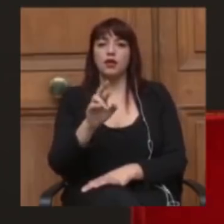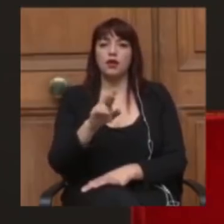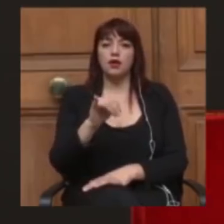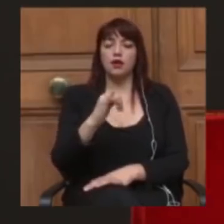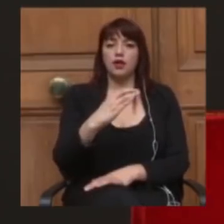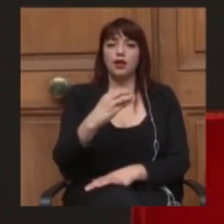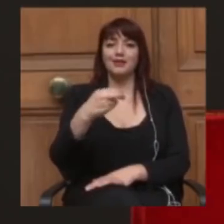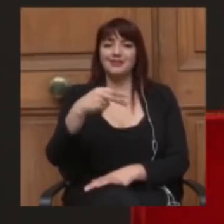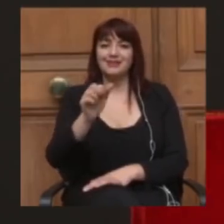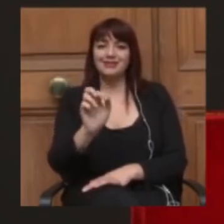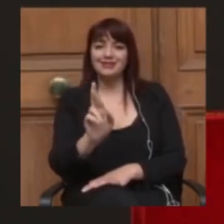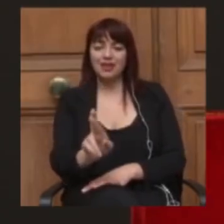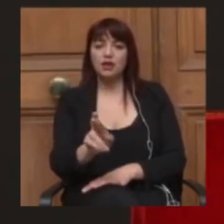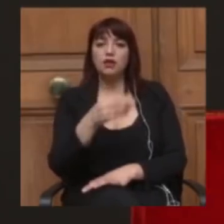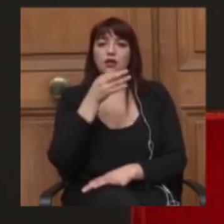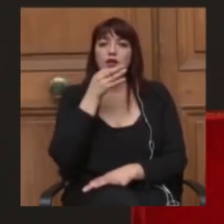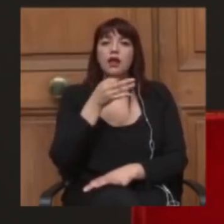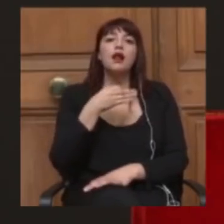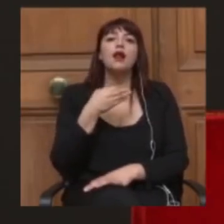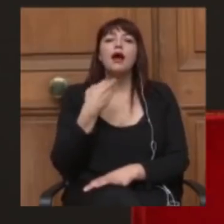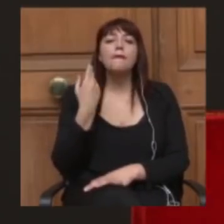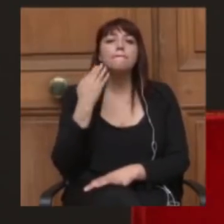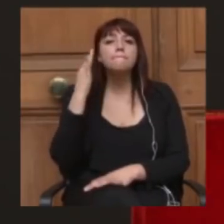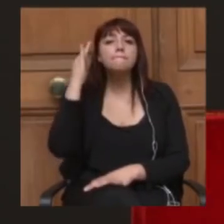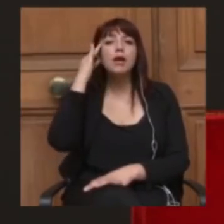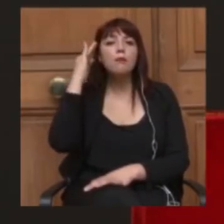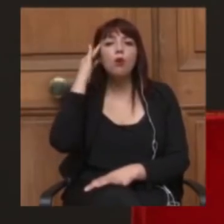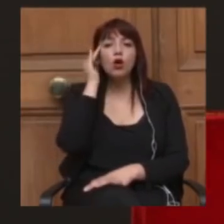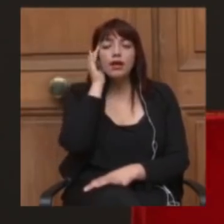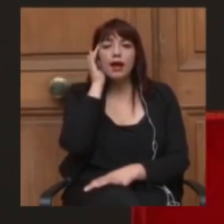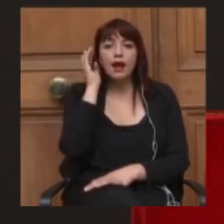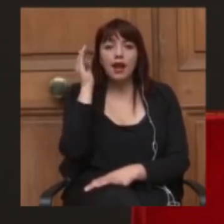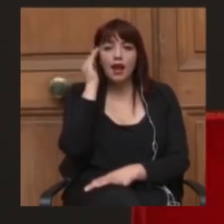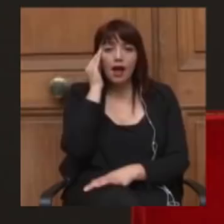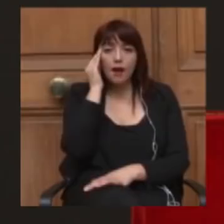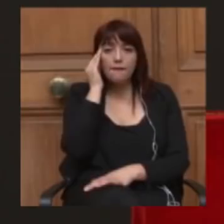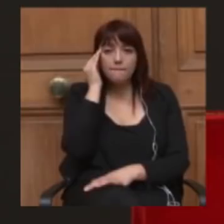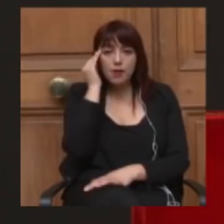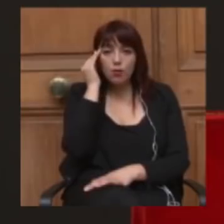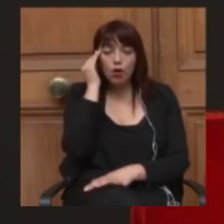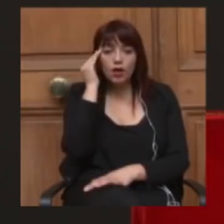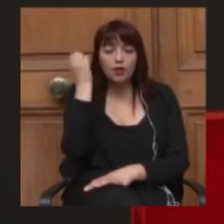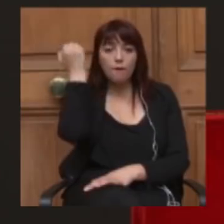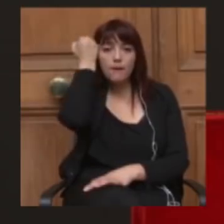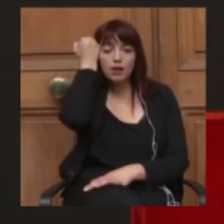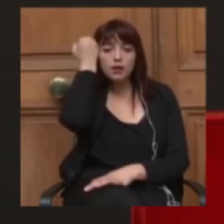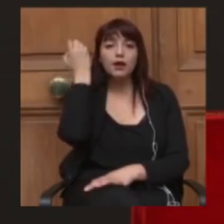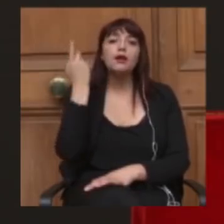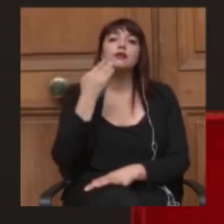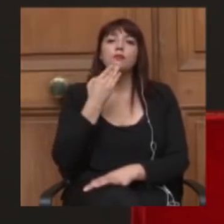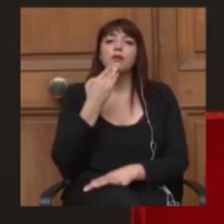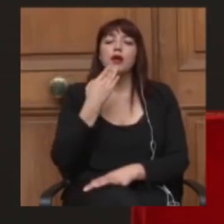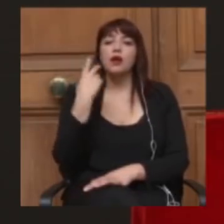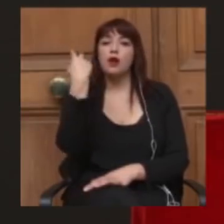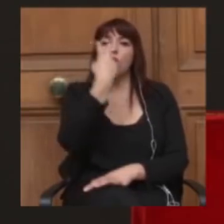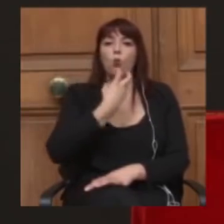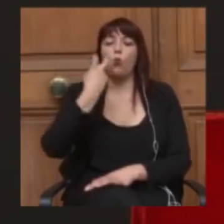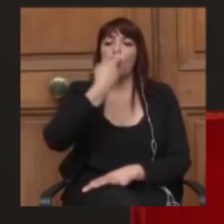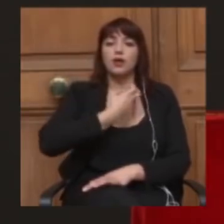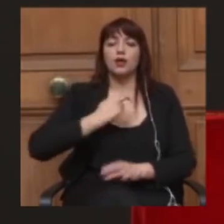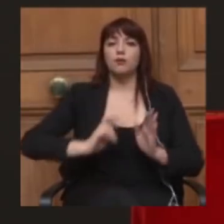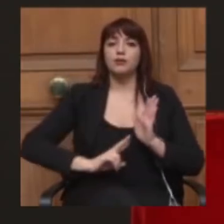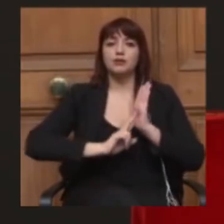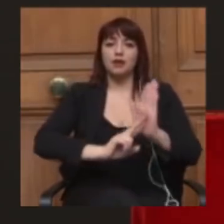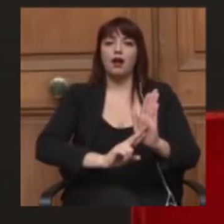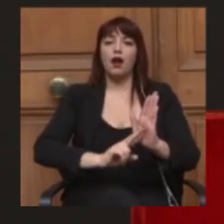memory does to language and to representation. Sense-making must sometimes fall apart